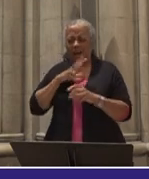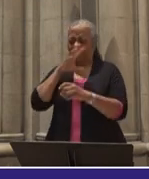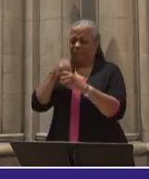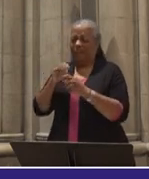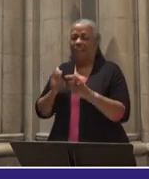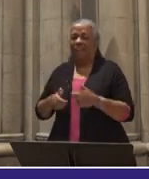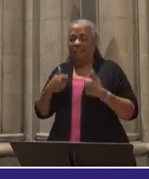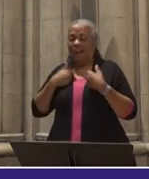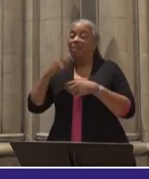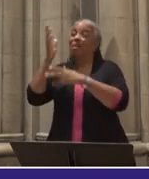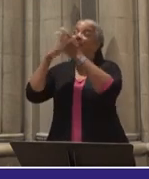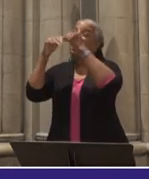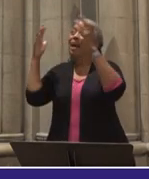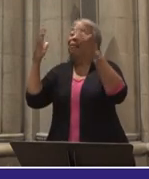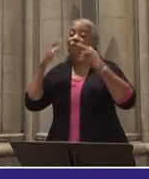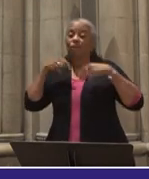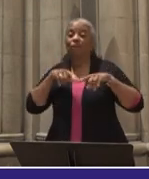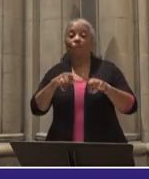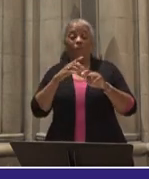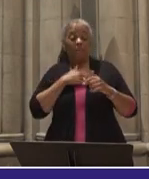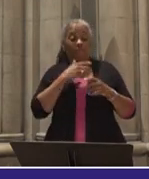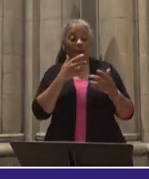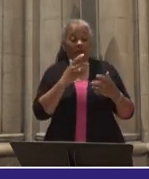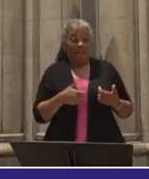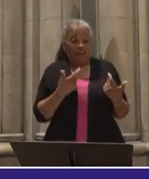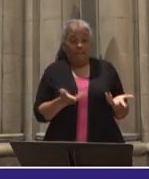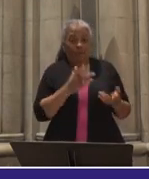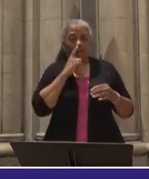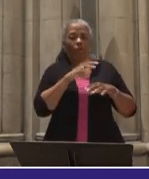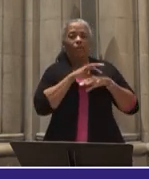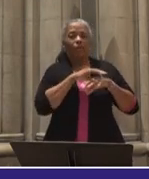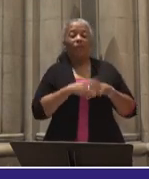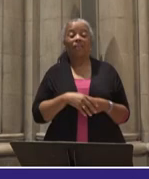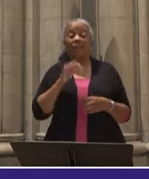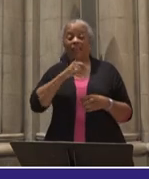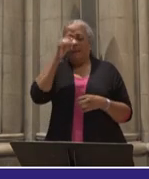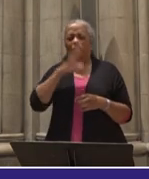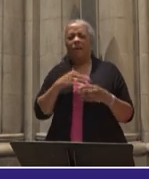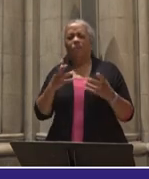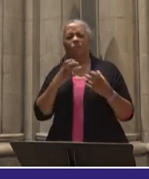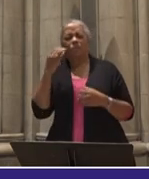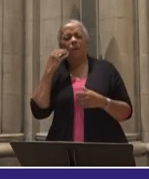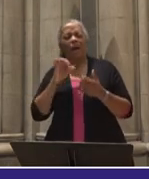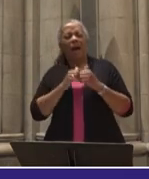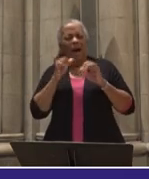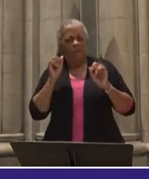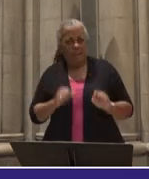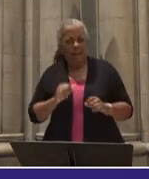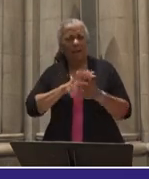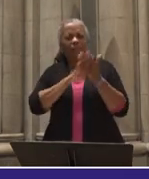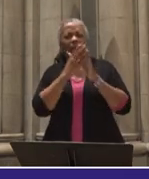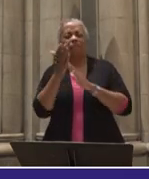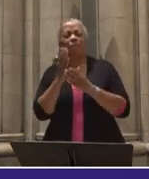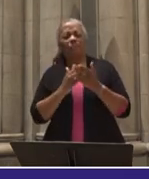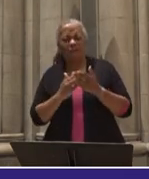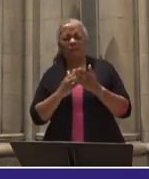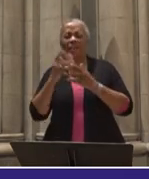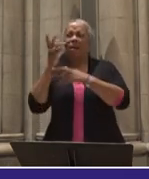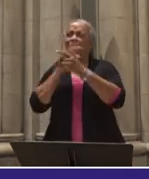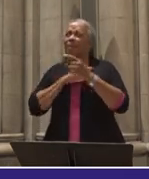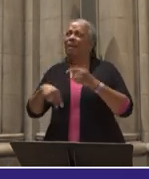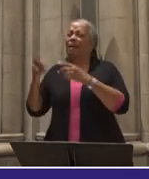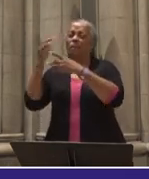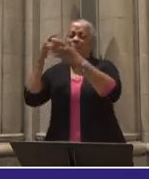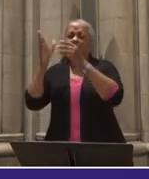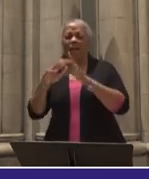of heaven during his earthly life. He wants to know how he can be a part of the kingdom of God that is